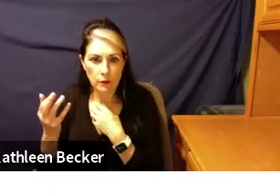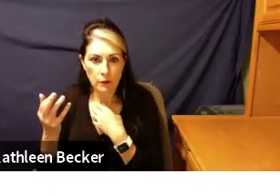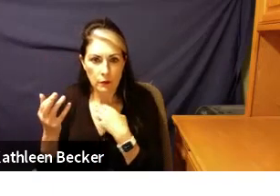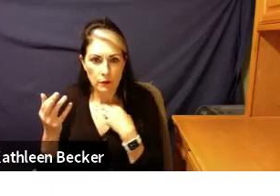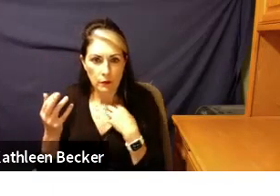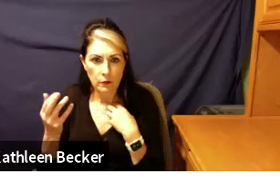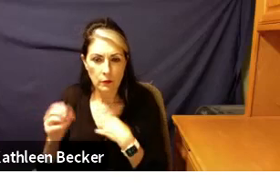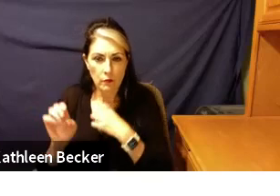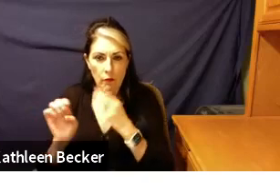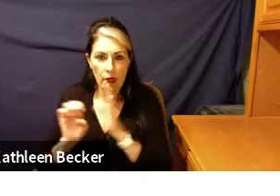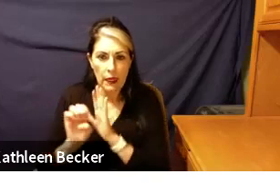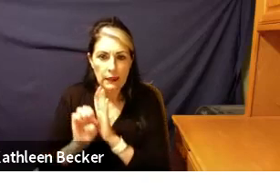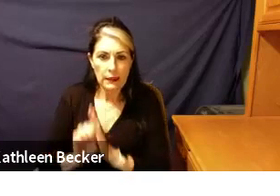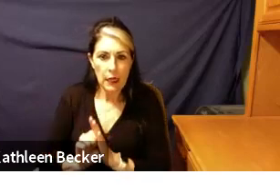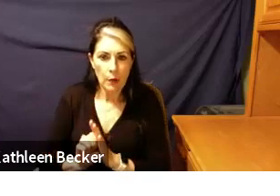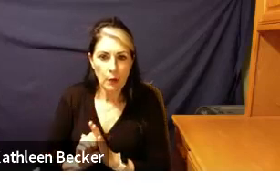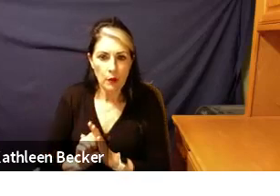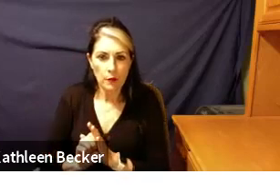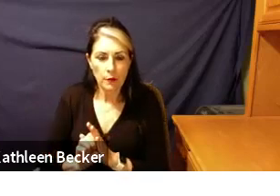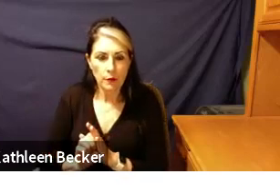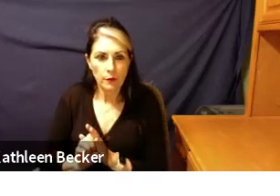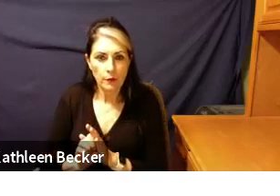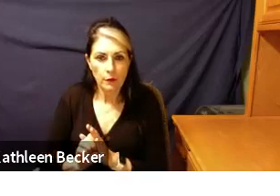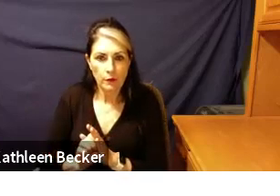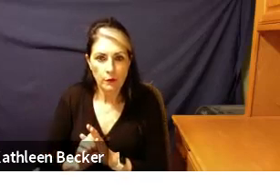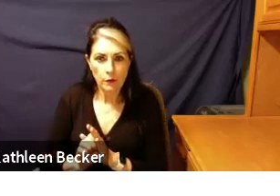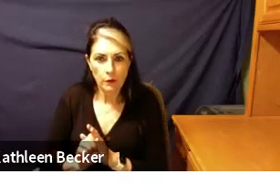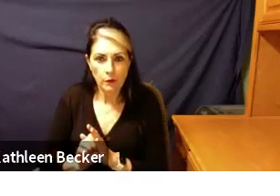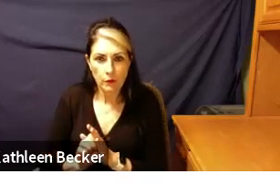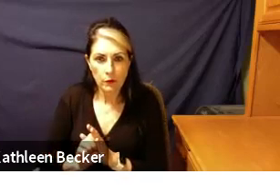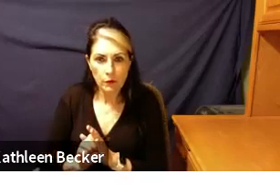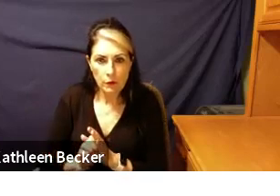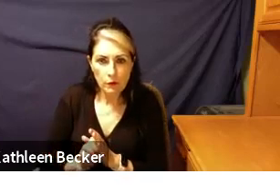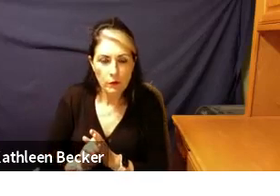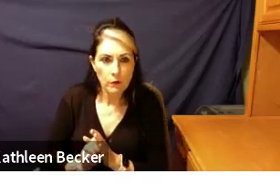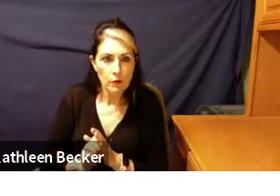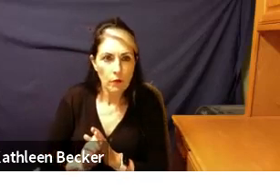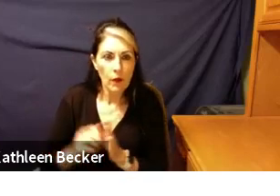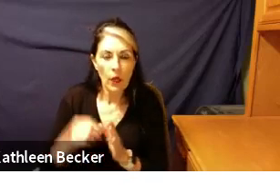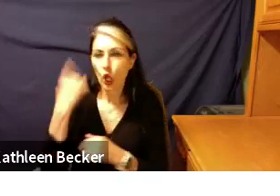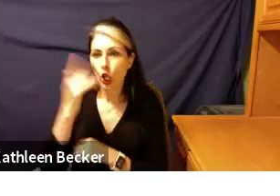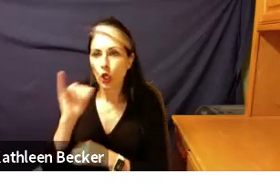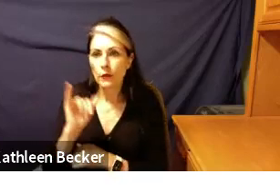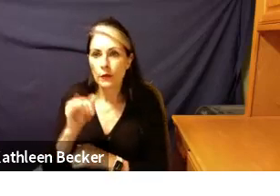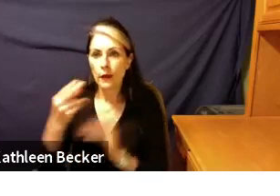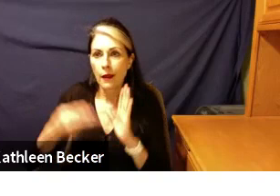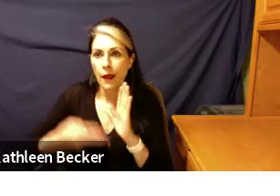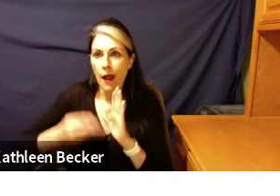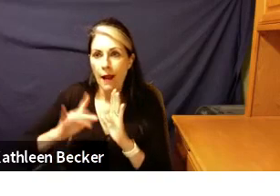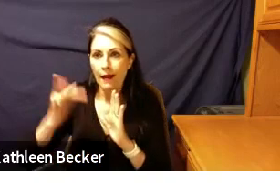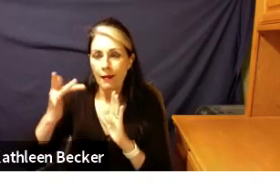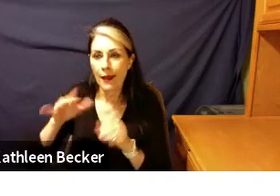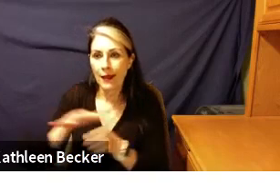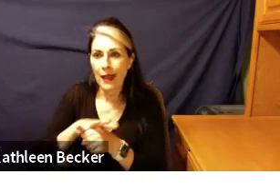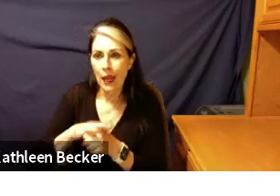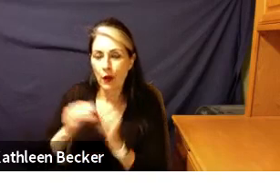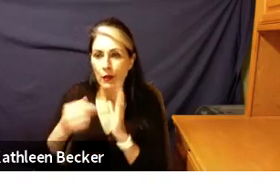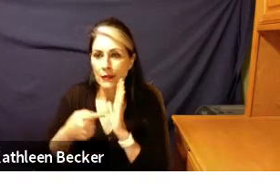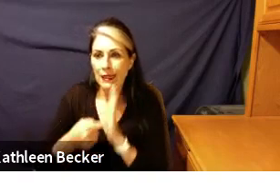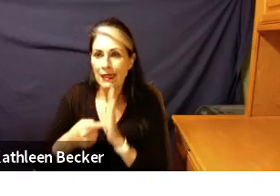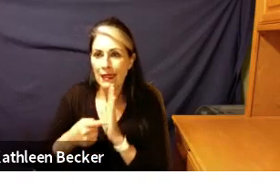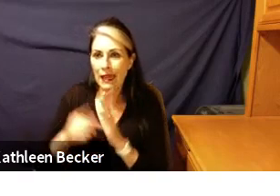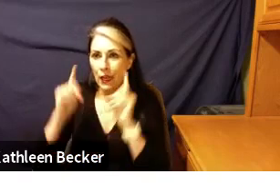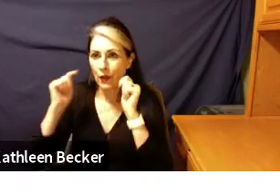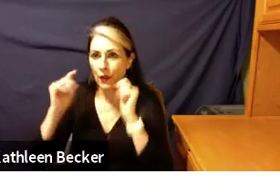Here's an example of the tutor's feedback on a student essay. The highlighted areas indicate the tutor